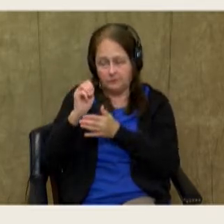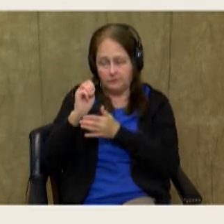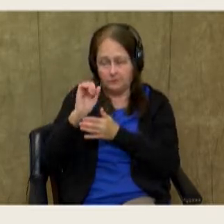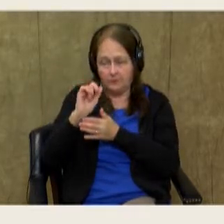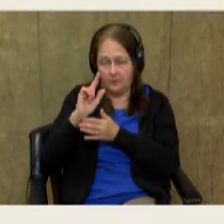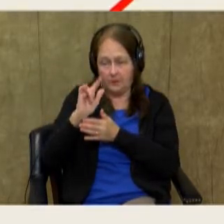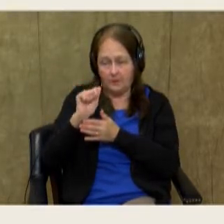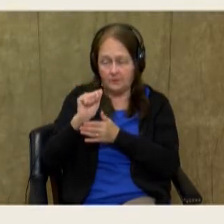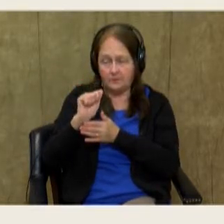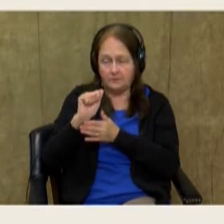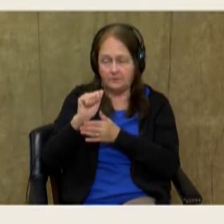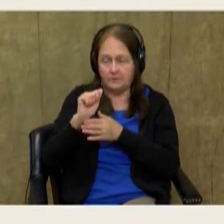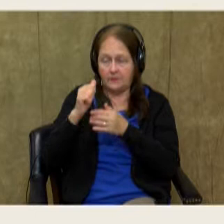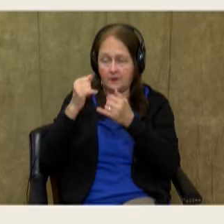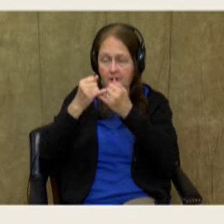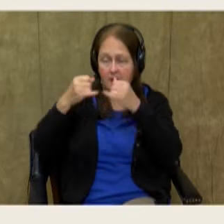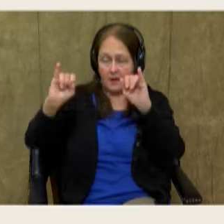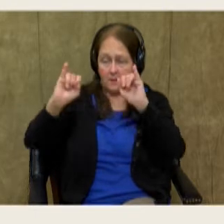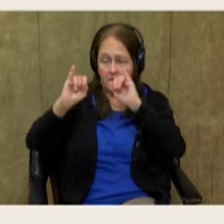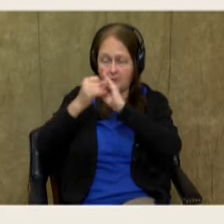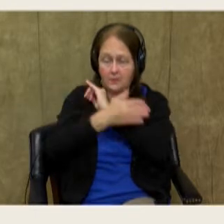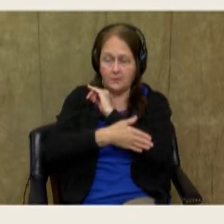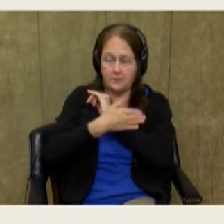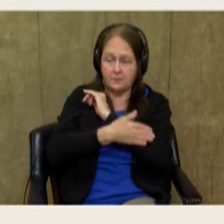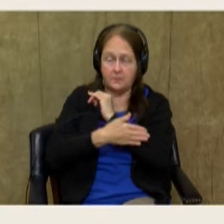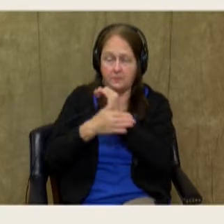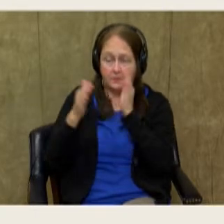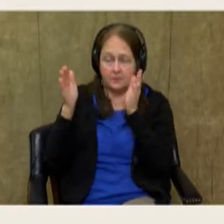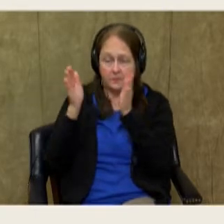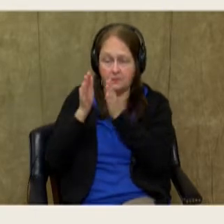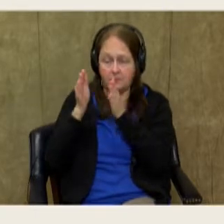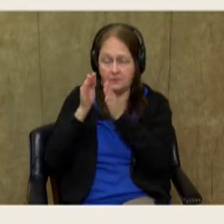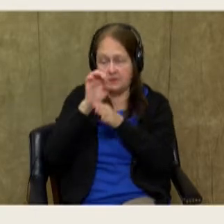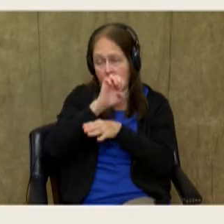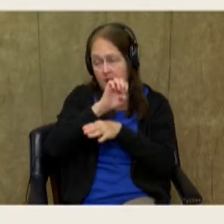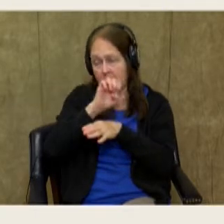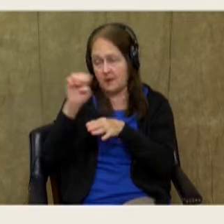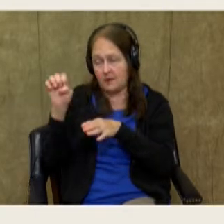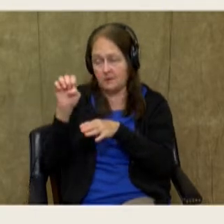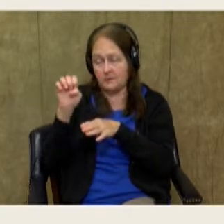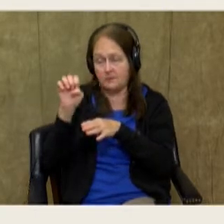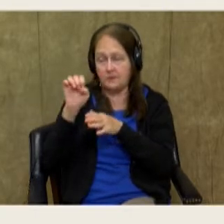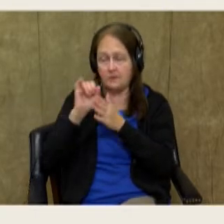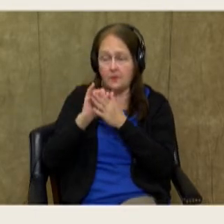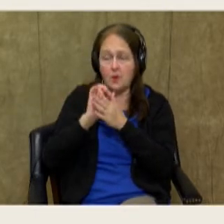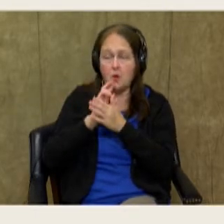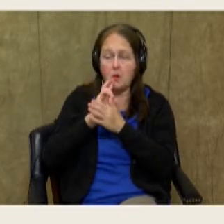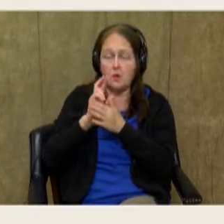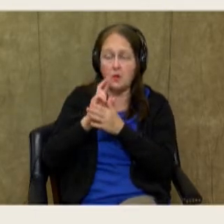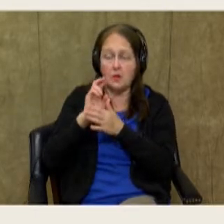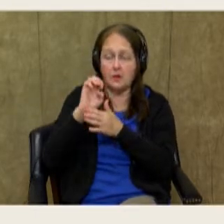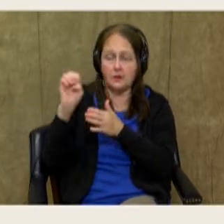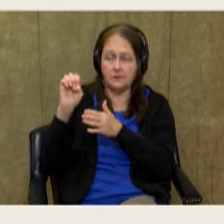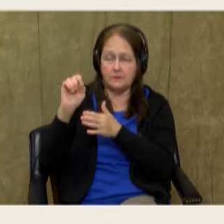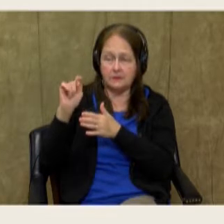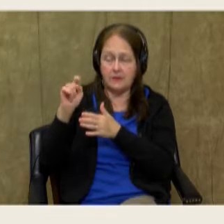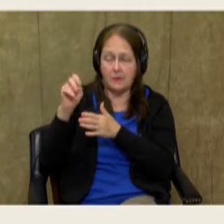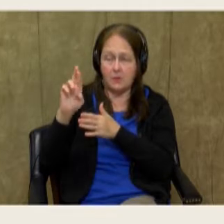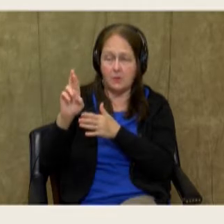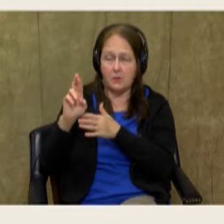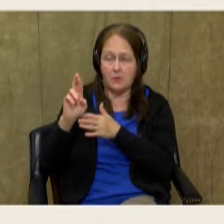it's an independent country. And then the small country, tiny country of East Timor. All right, so those are our countries of Southeast